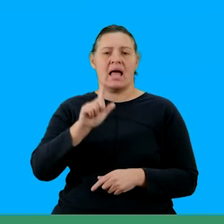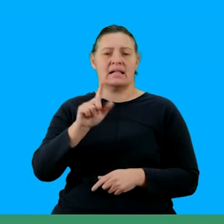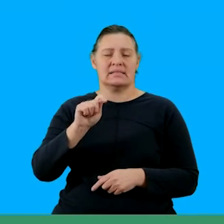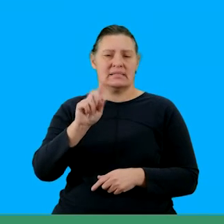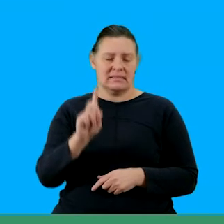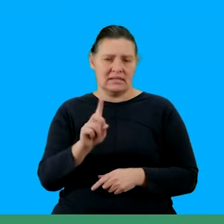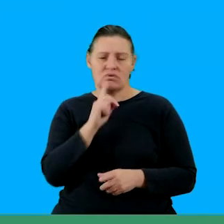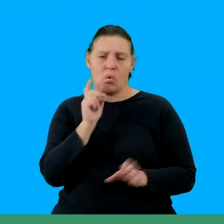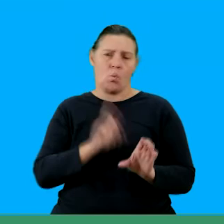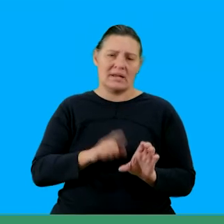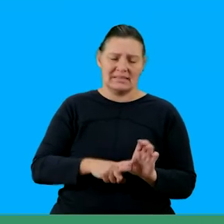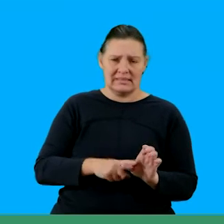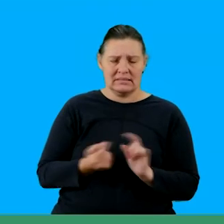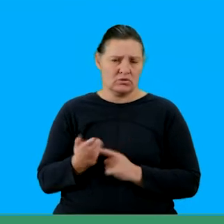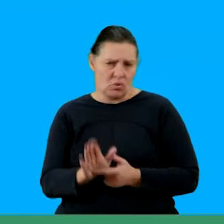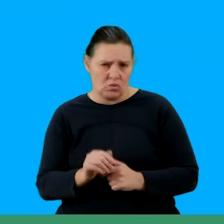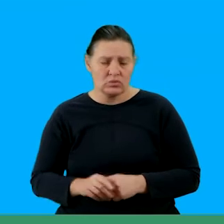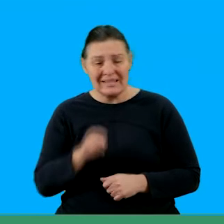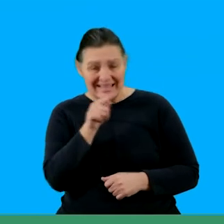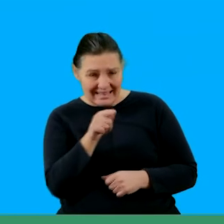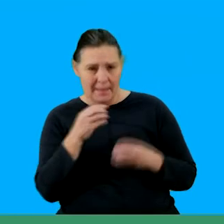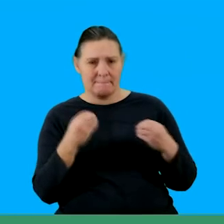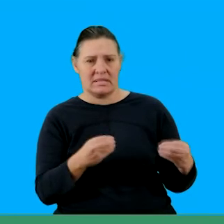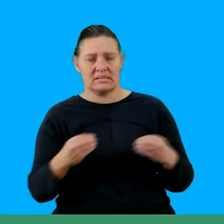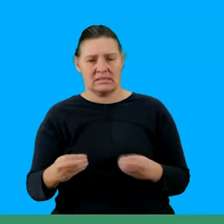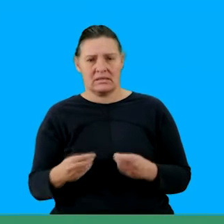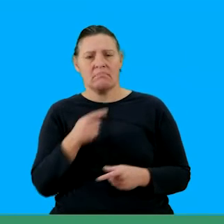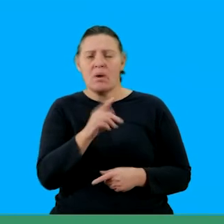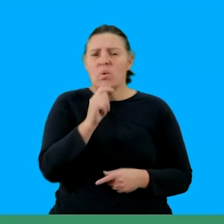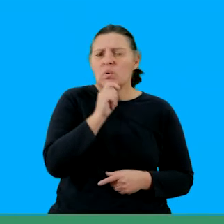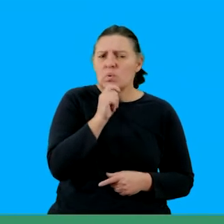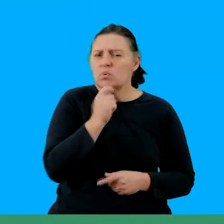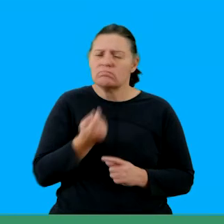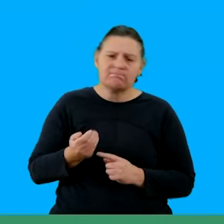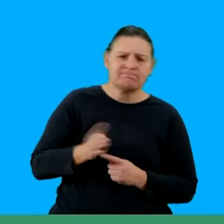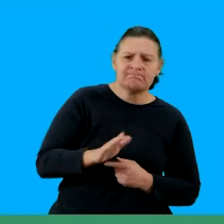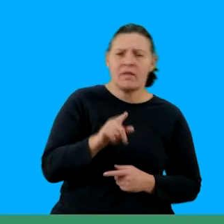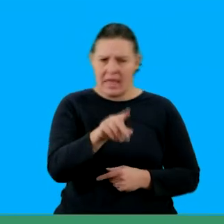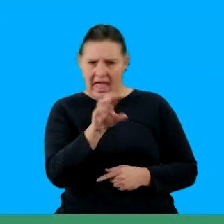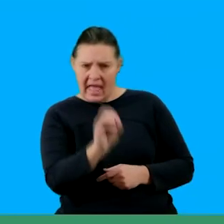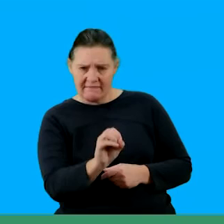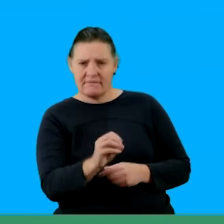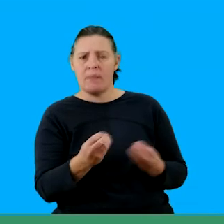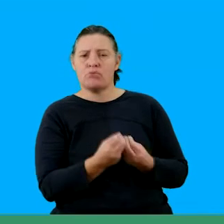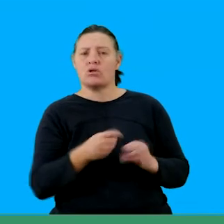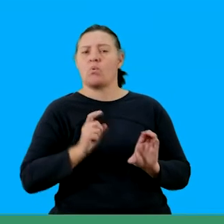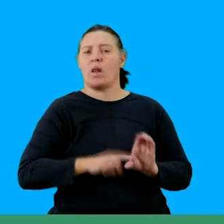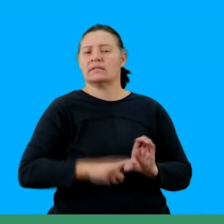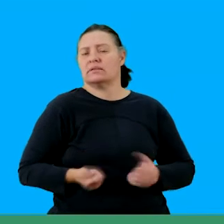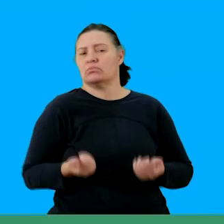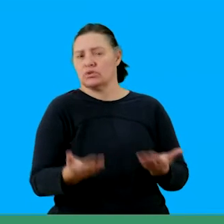to indicate quality. To say this business, what do they use to indicate that they are producing